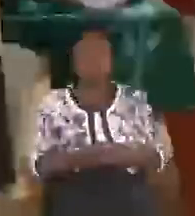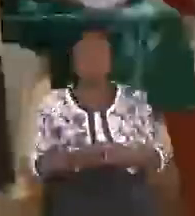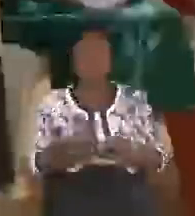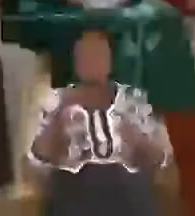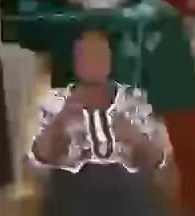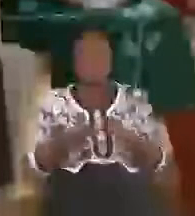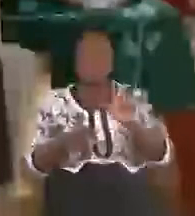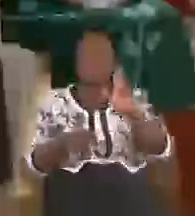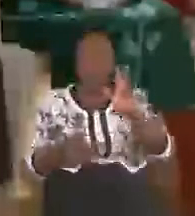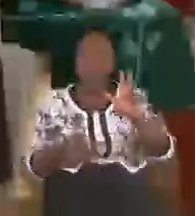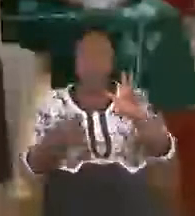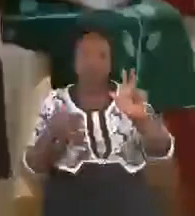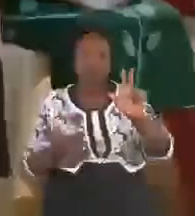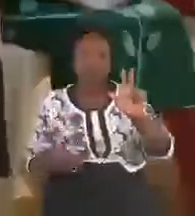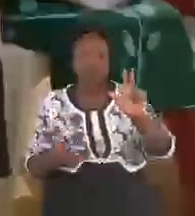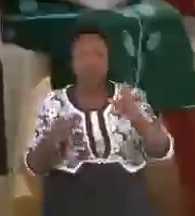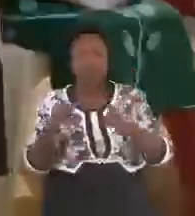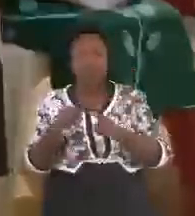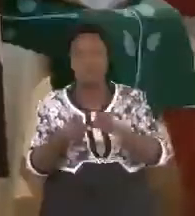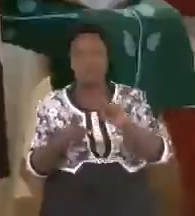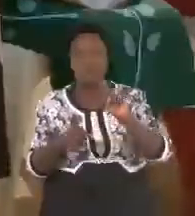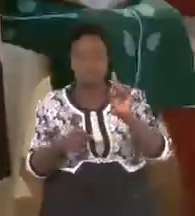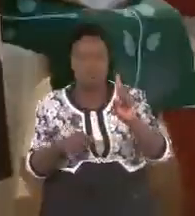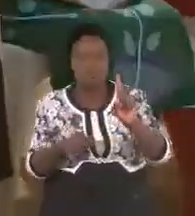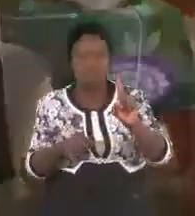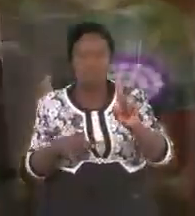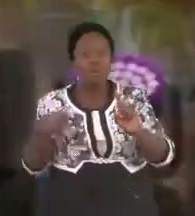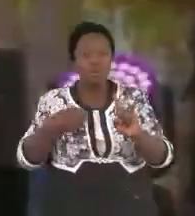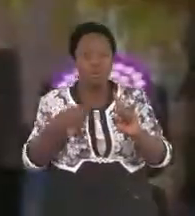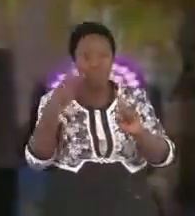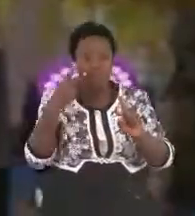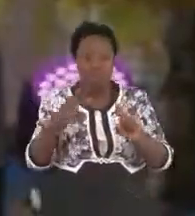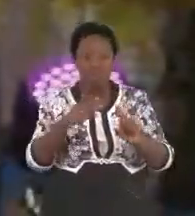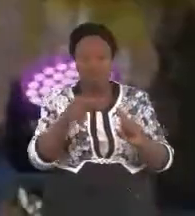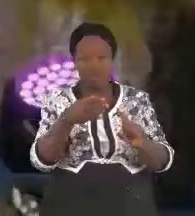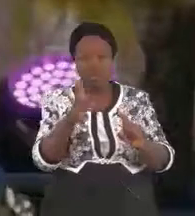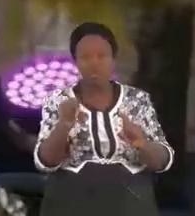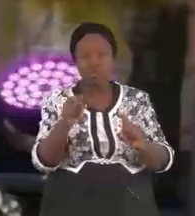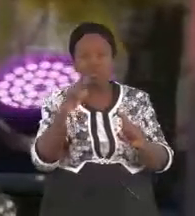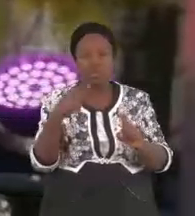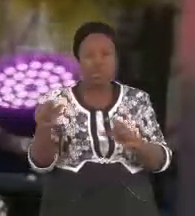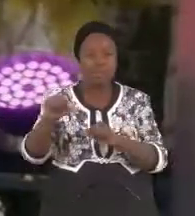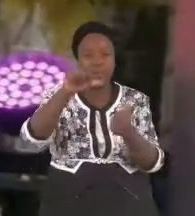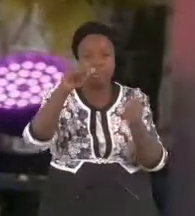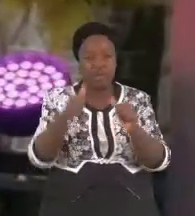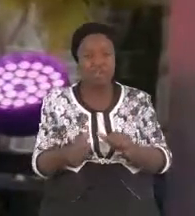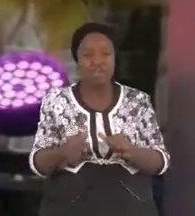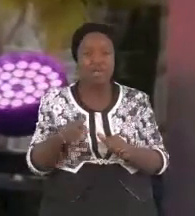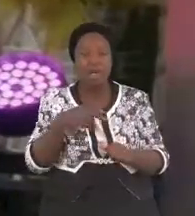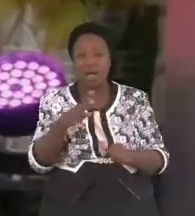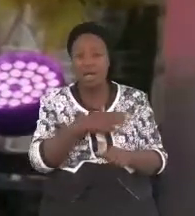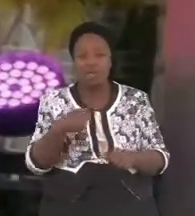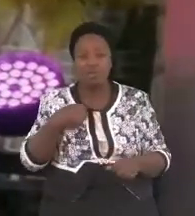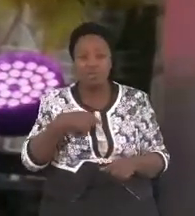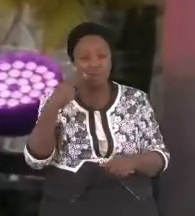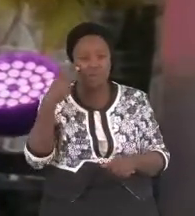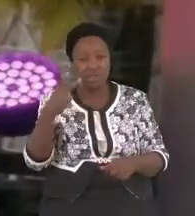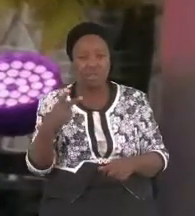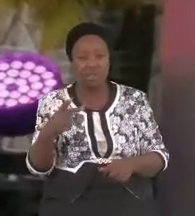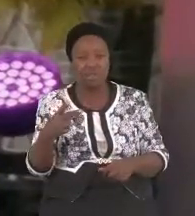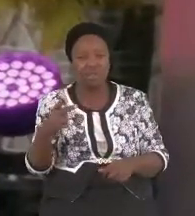three now. Point number one, we've seen John the Baptist, and we've seen him, the